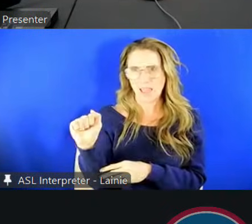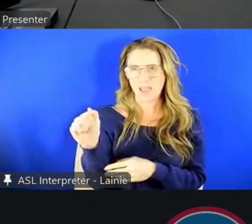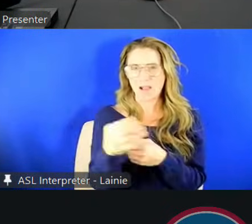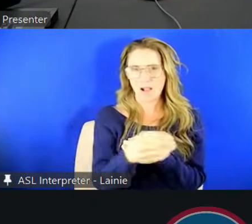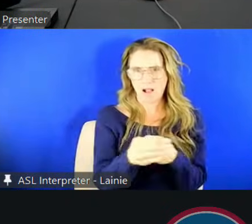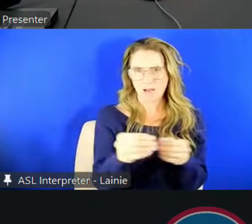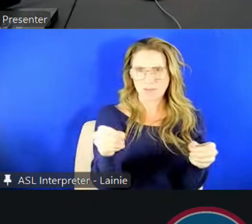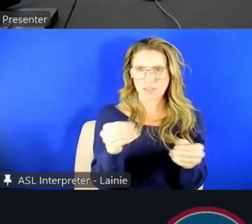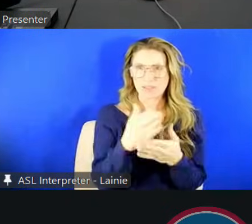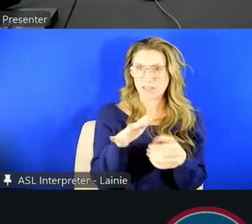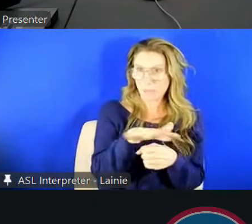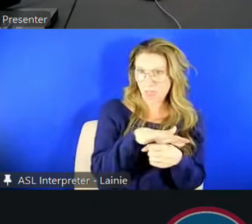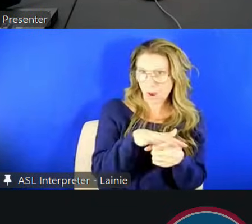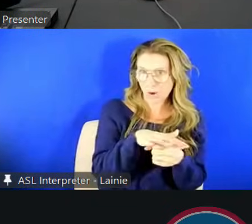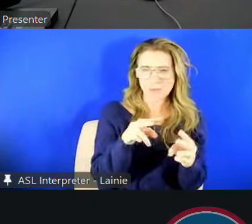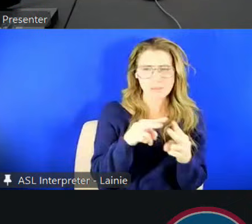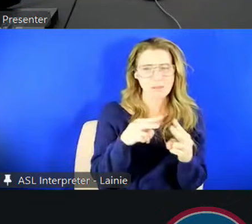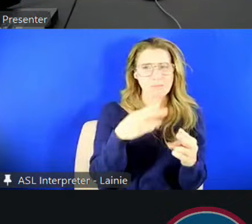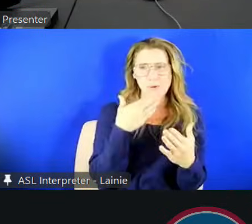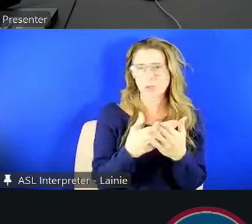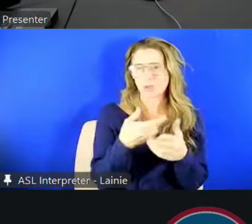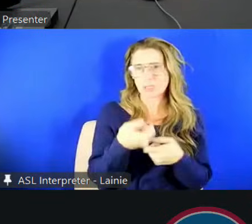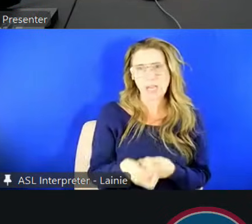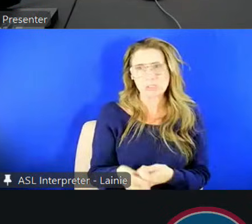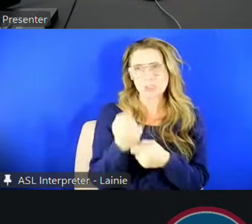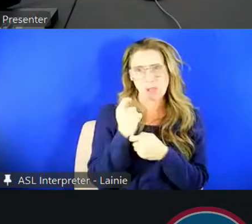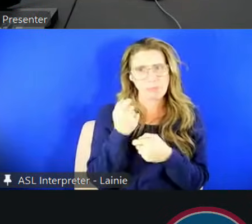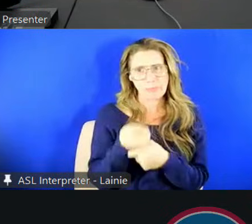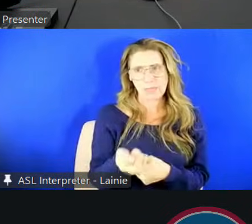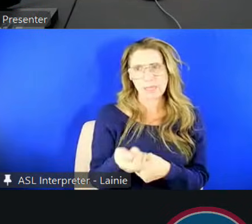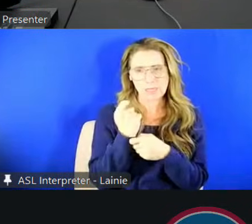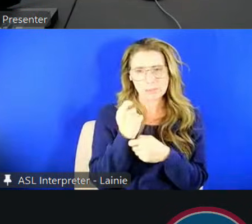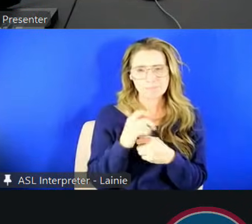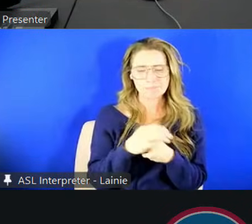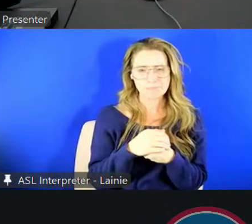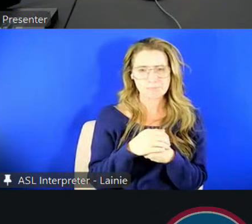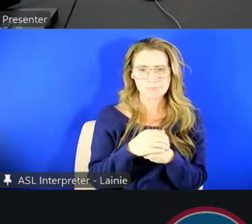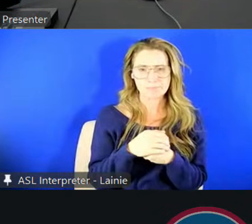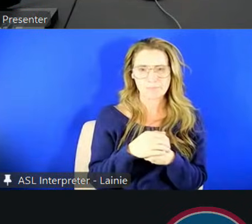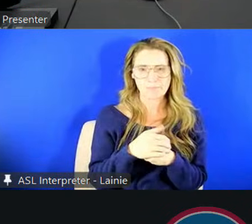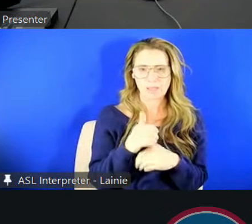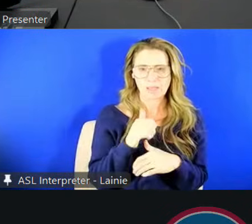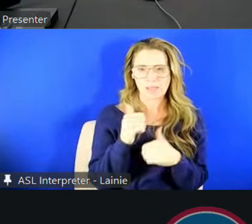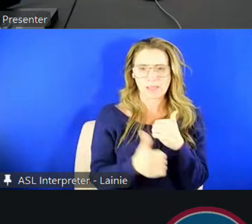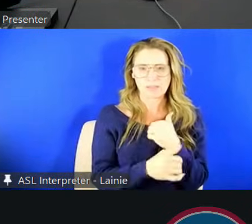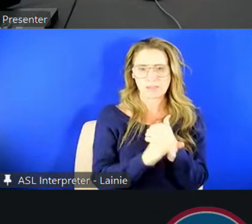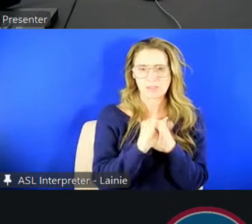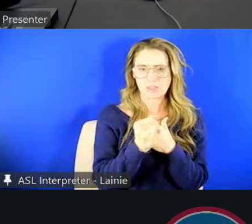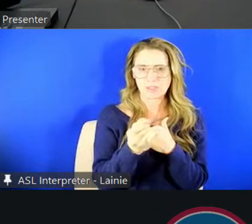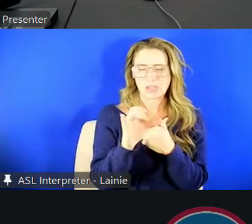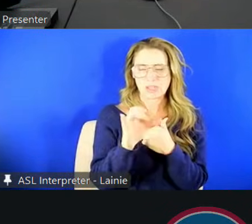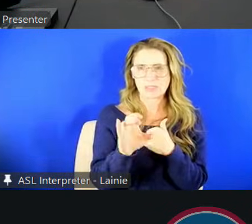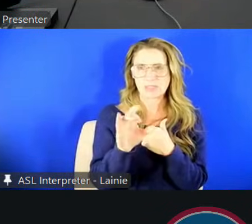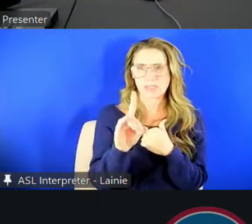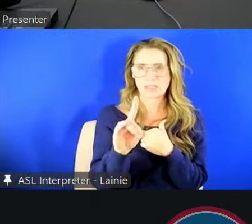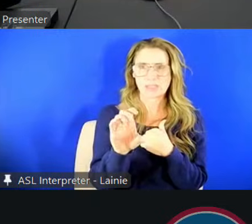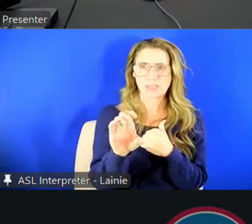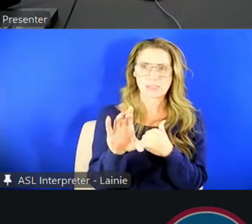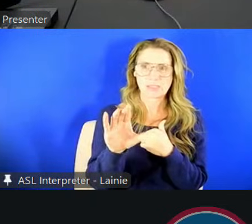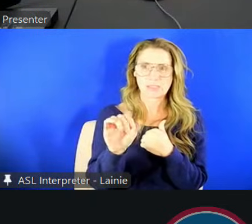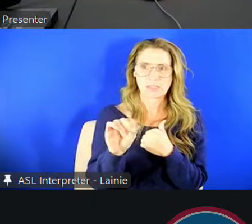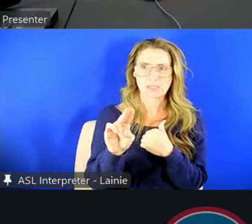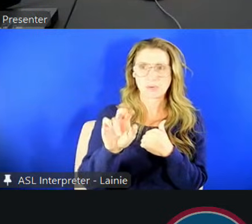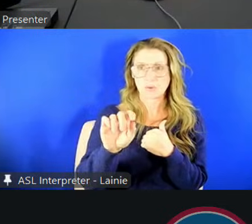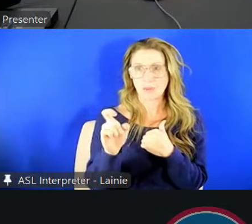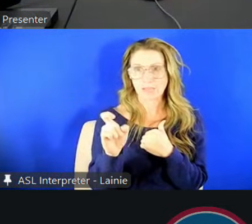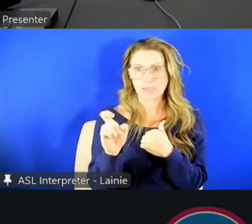areas, they're very good about going out there and shoveling. It is under JC Decoe's contract to shovel any bus stops that have a shelter,